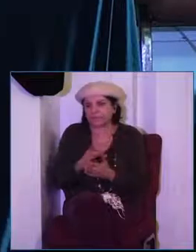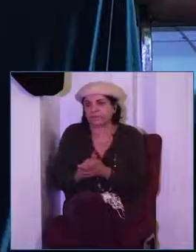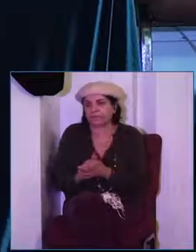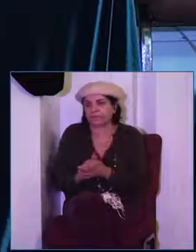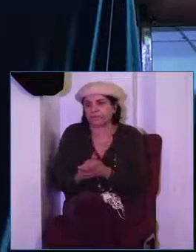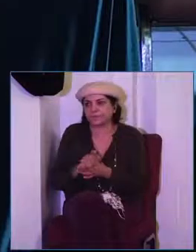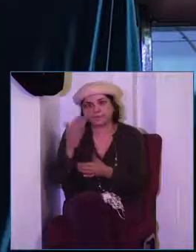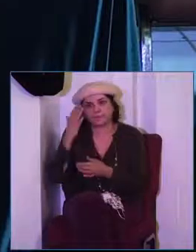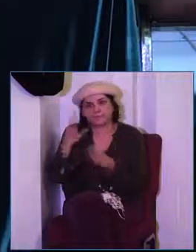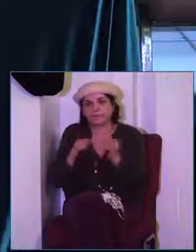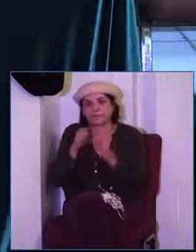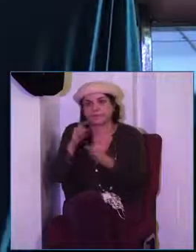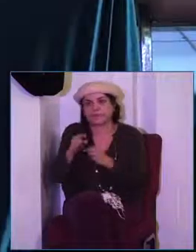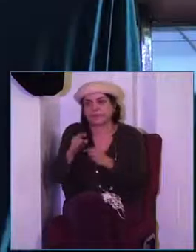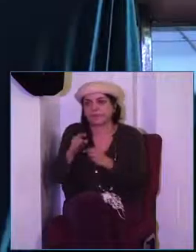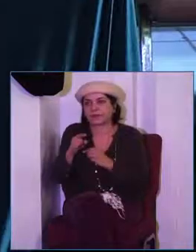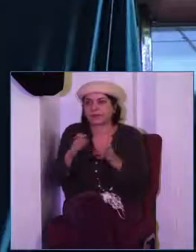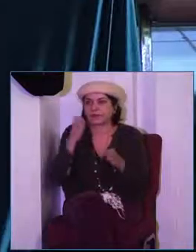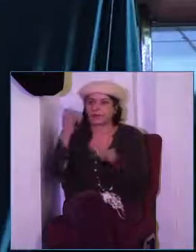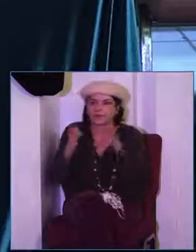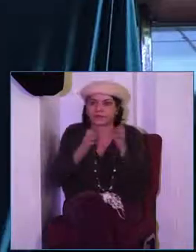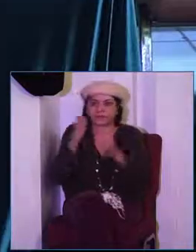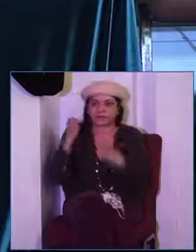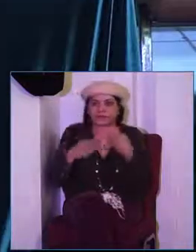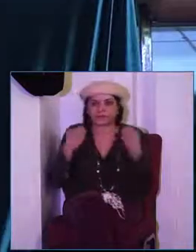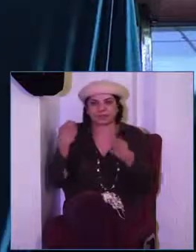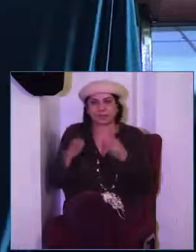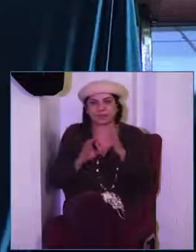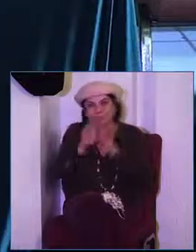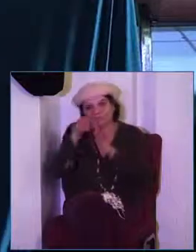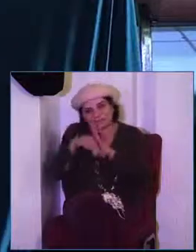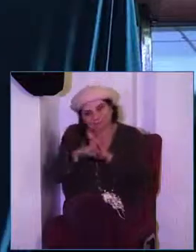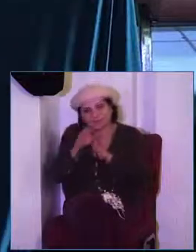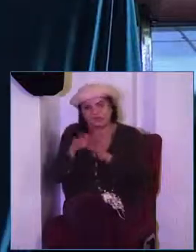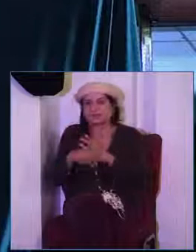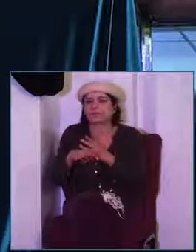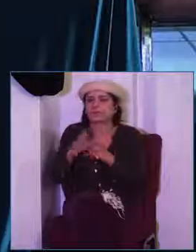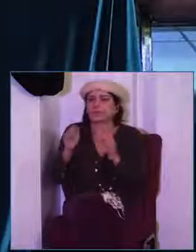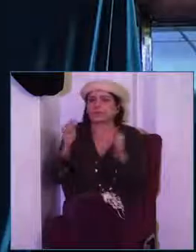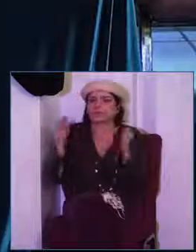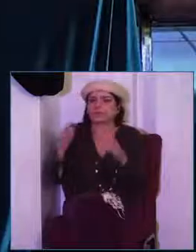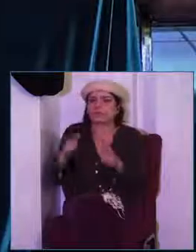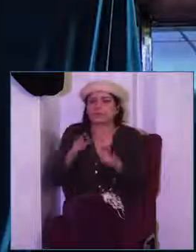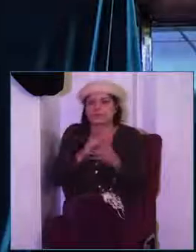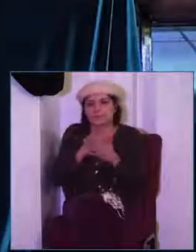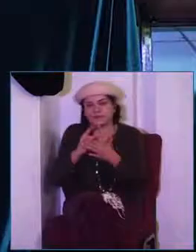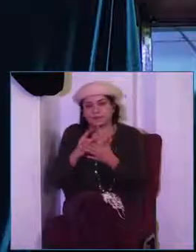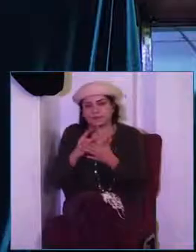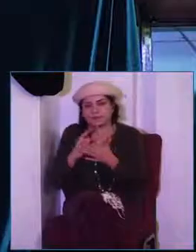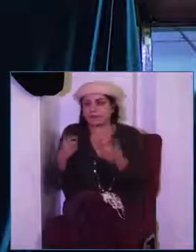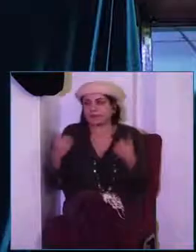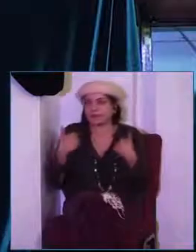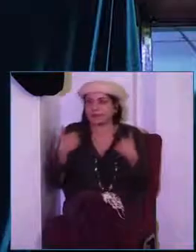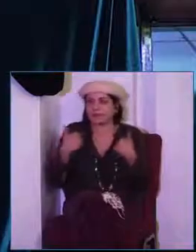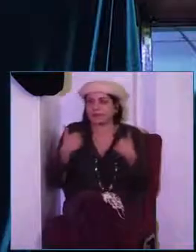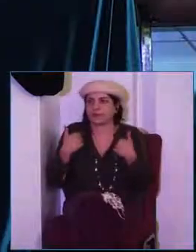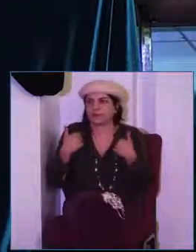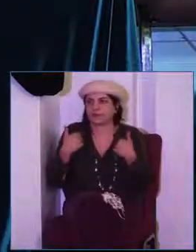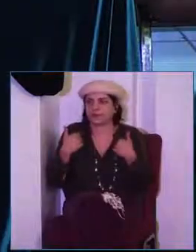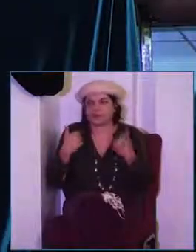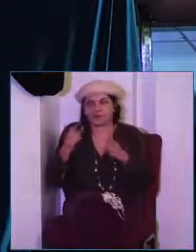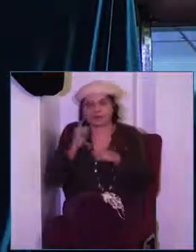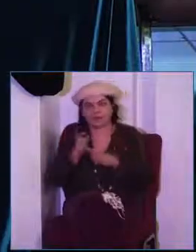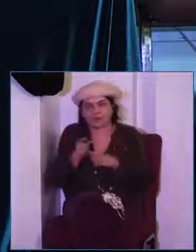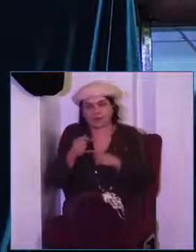So I don't know about you, but it's been an emotional roller coaster all week. Can have those moments where I'm just a puddle, I'm just a